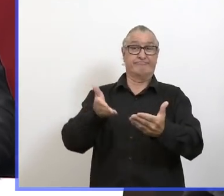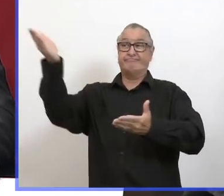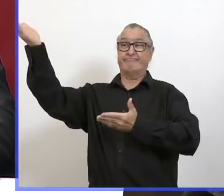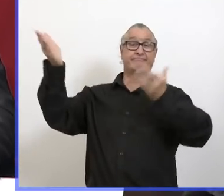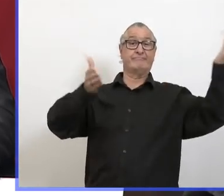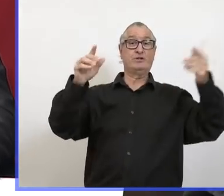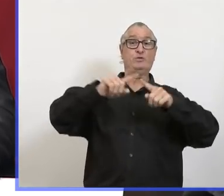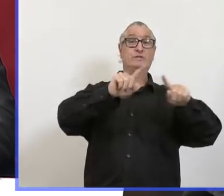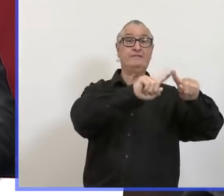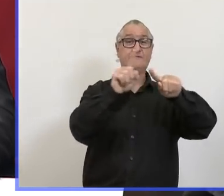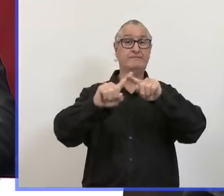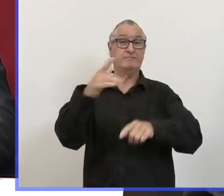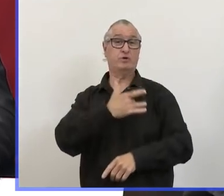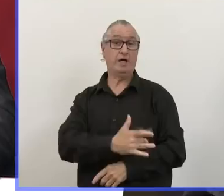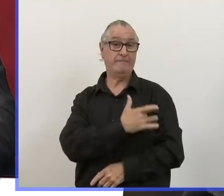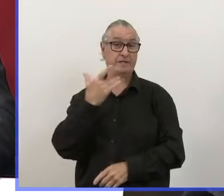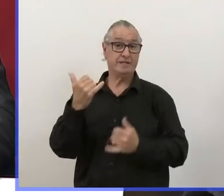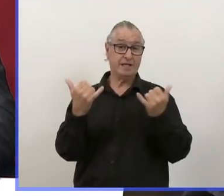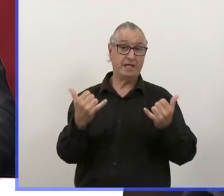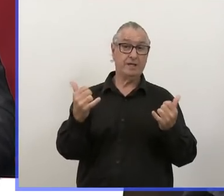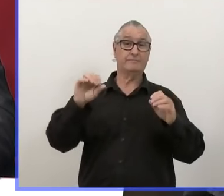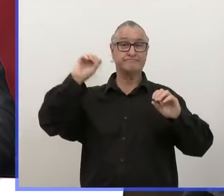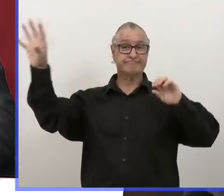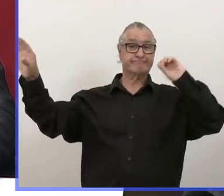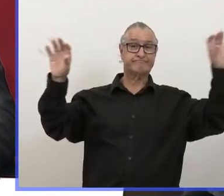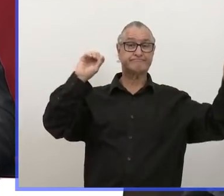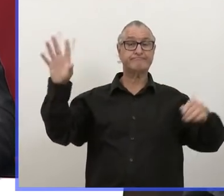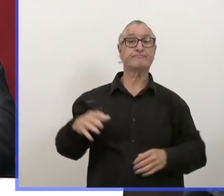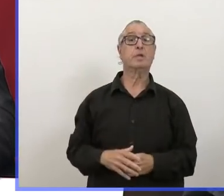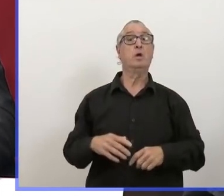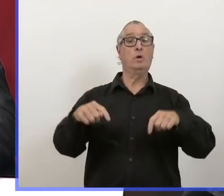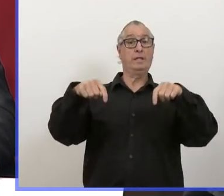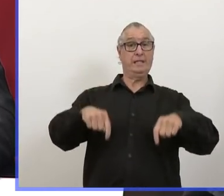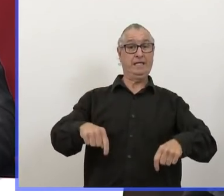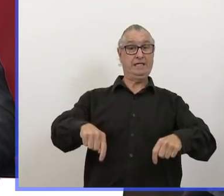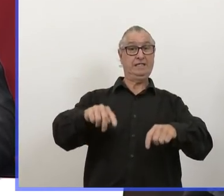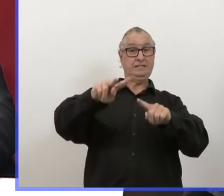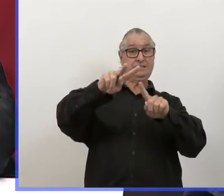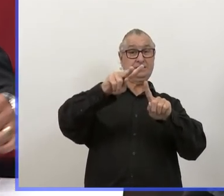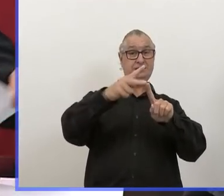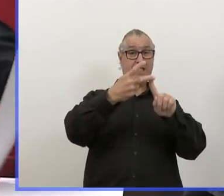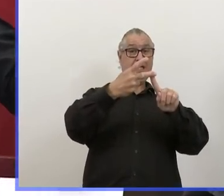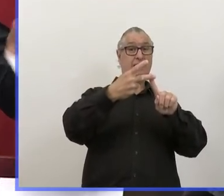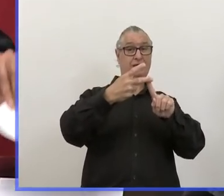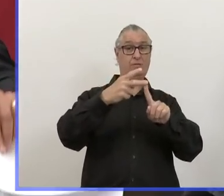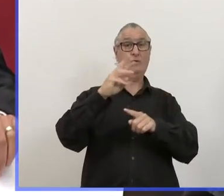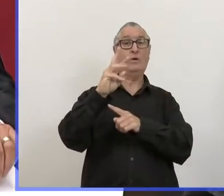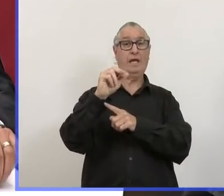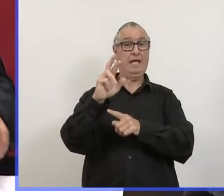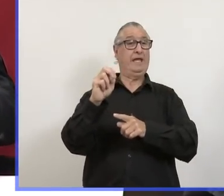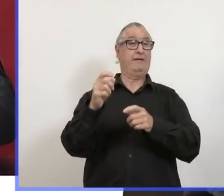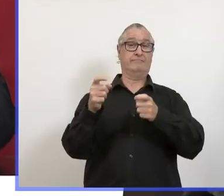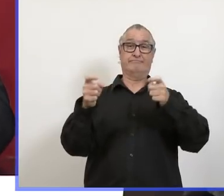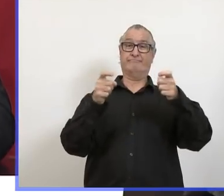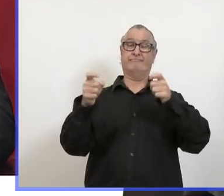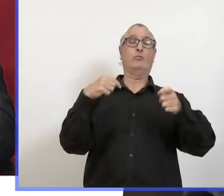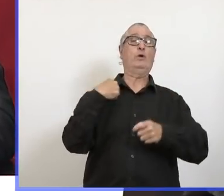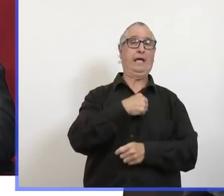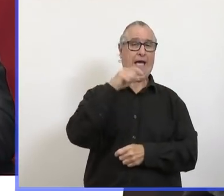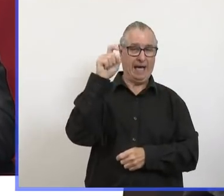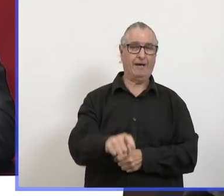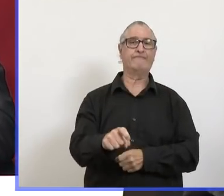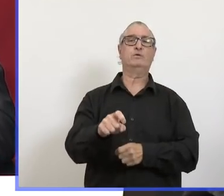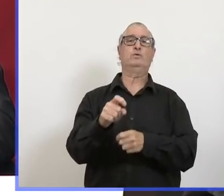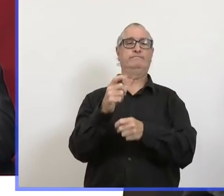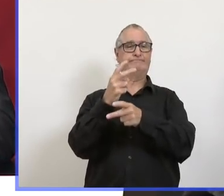our number of close contacts. And we have to make an appointment to get vaccinated. Every Manitoban over the